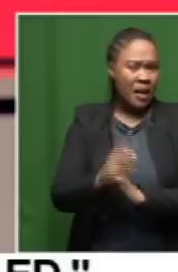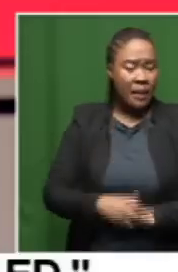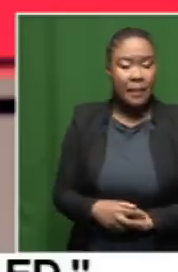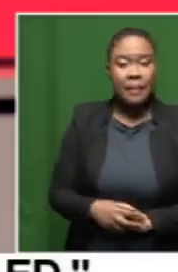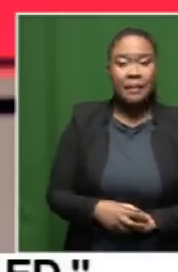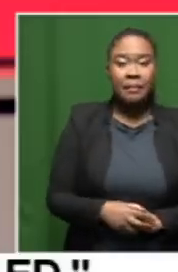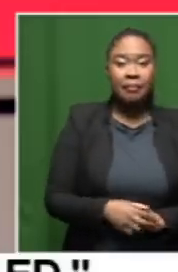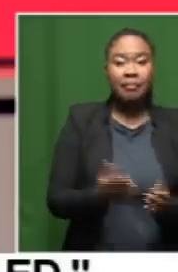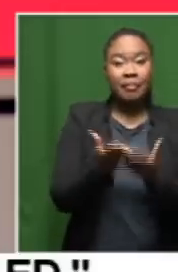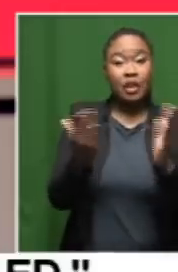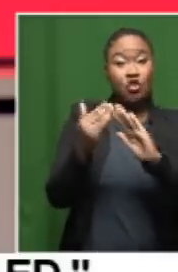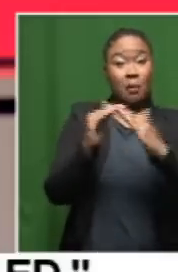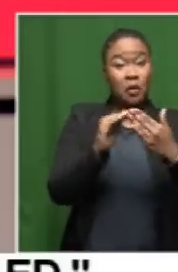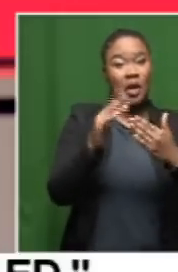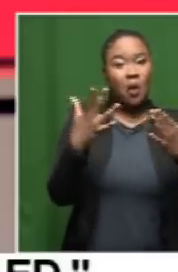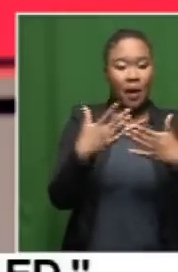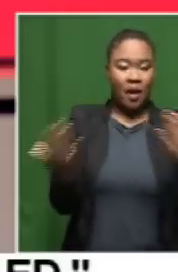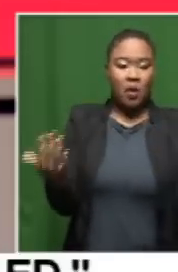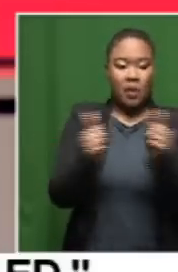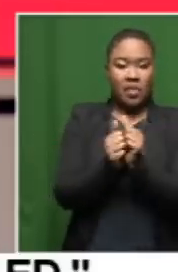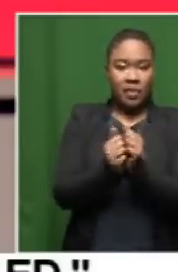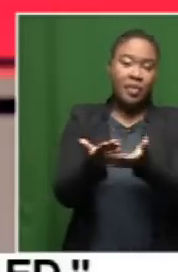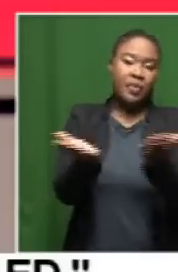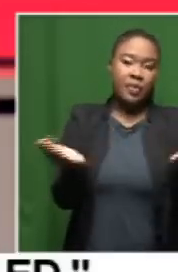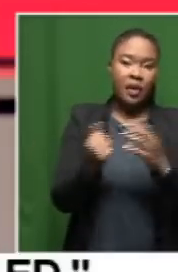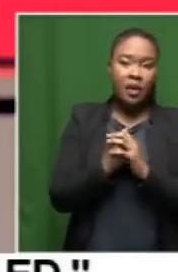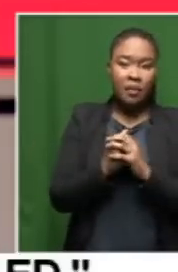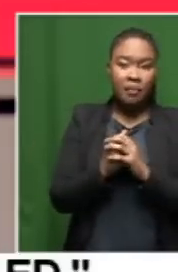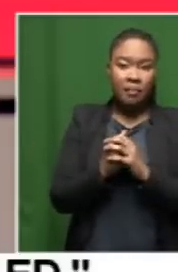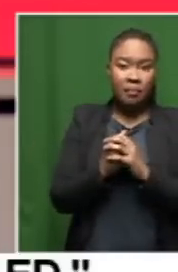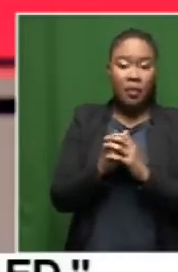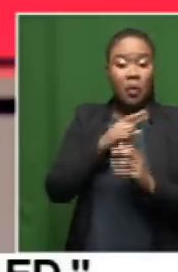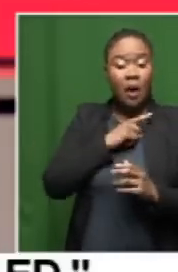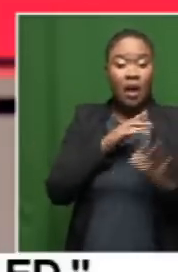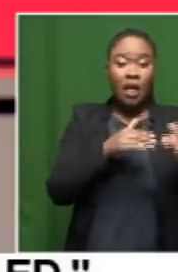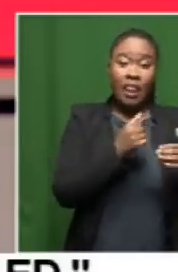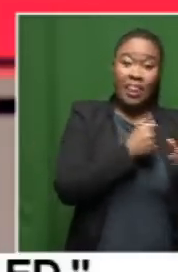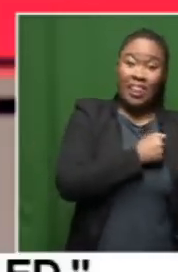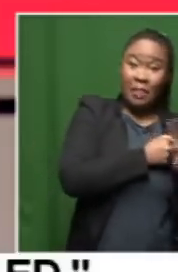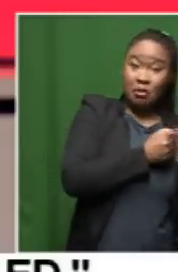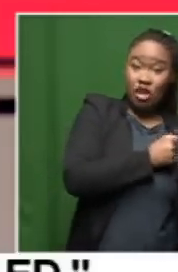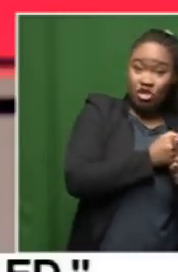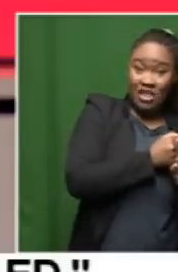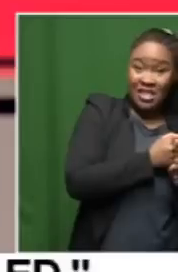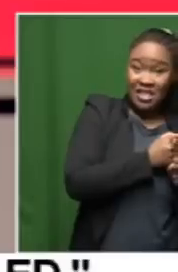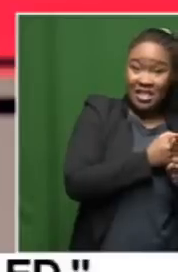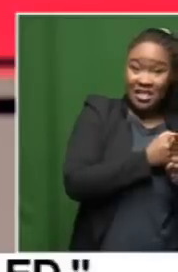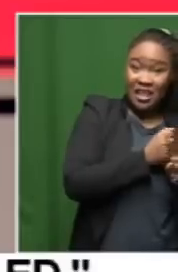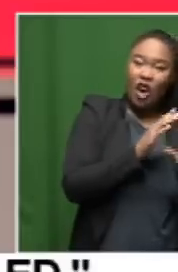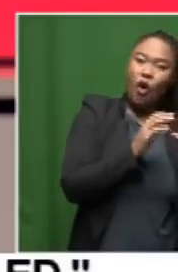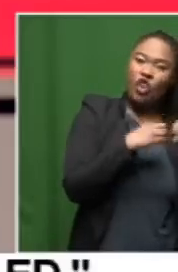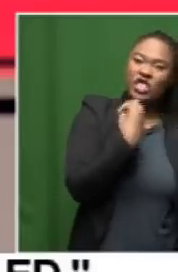is the primary task. We've seen the disconnect between the liberation forces and the people on the ground. That